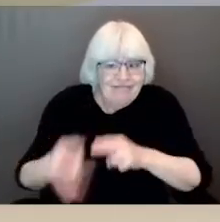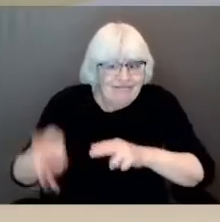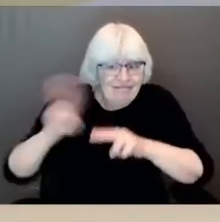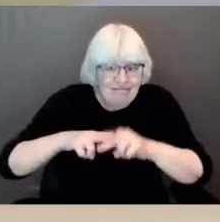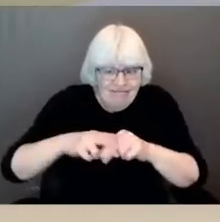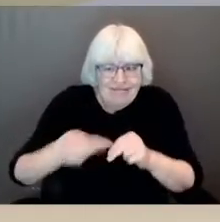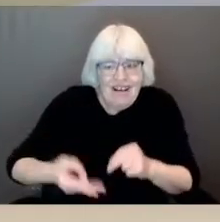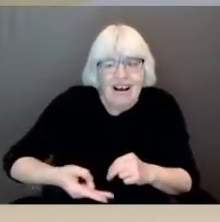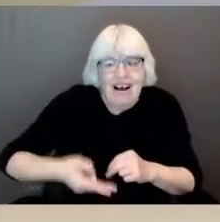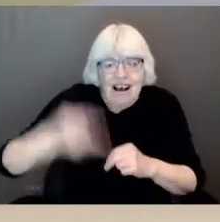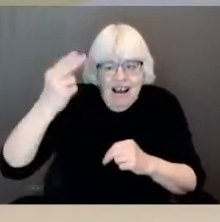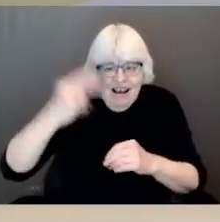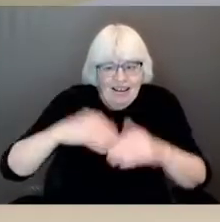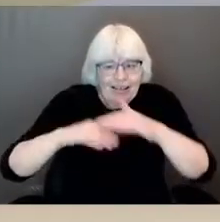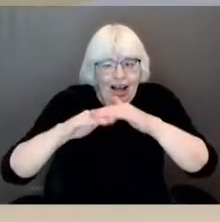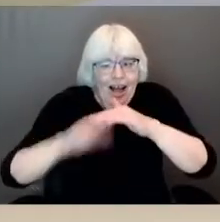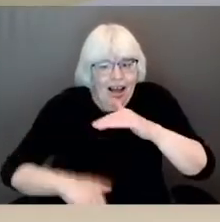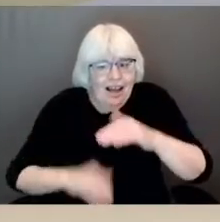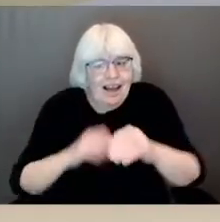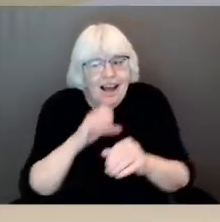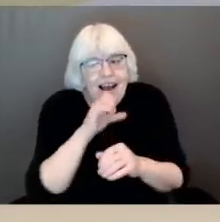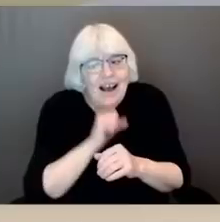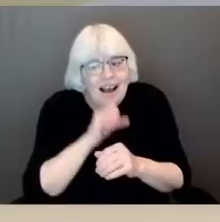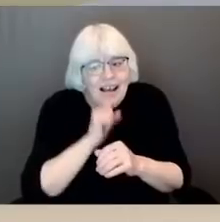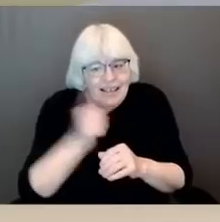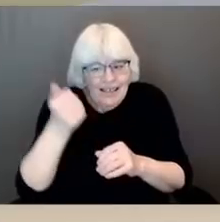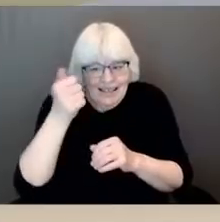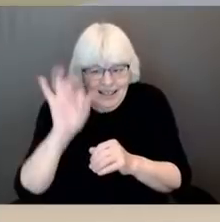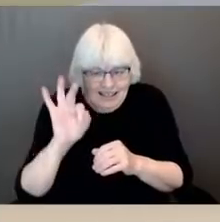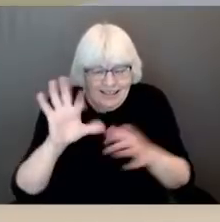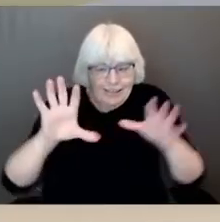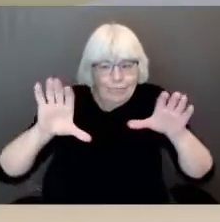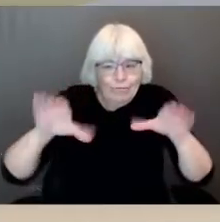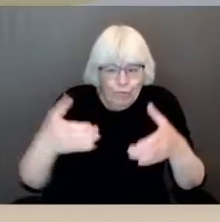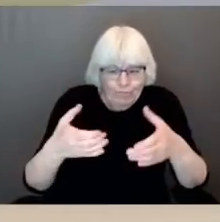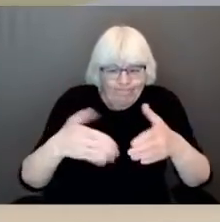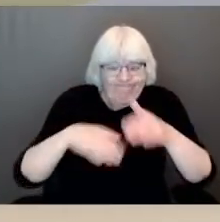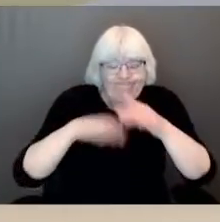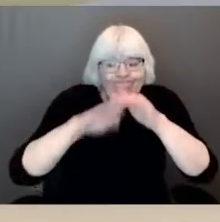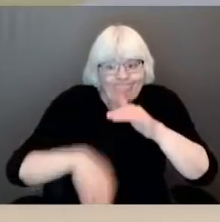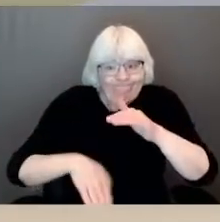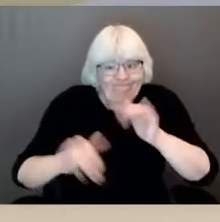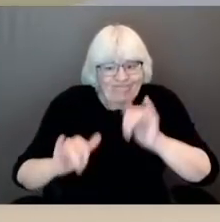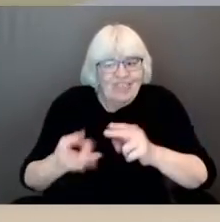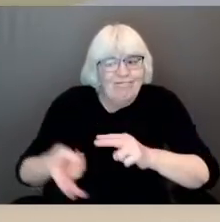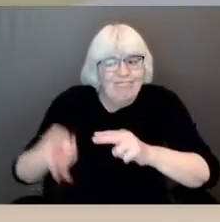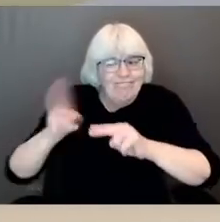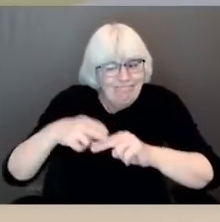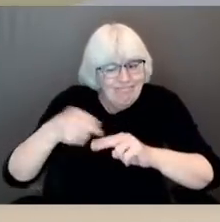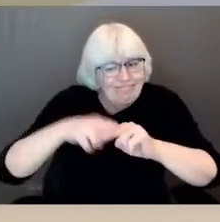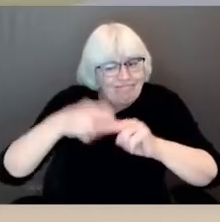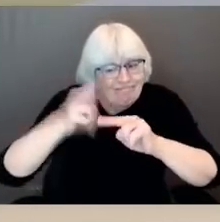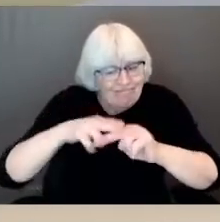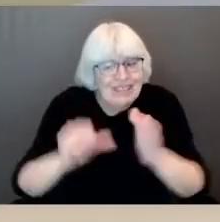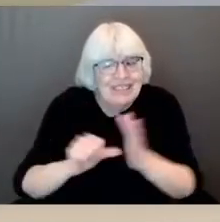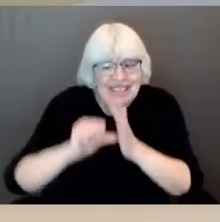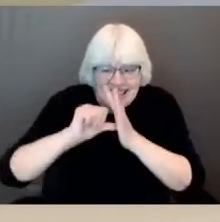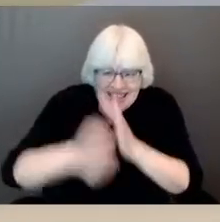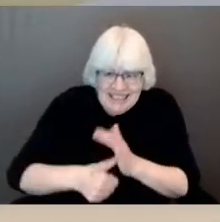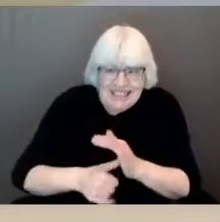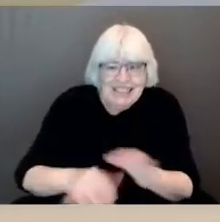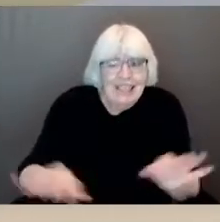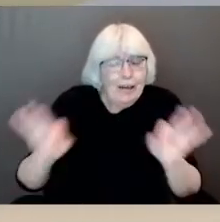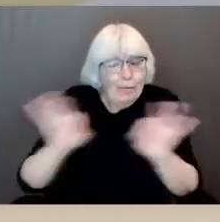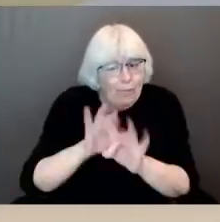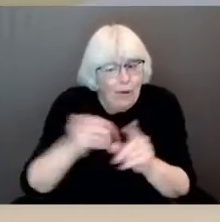group. As we've said before, it is important that we keep the rate of new cases low in the community to support our children